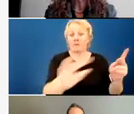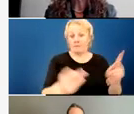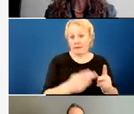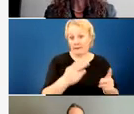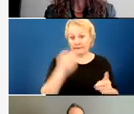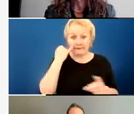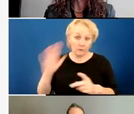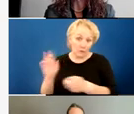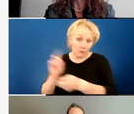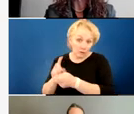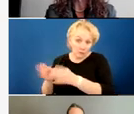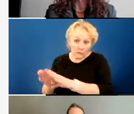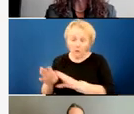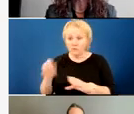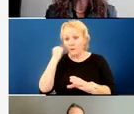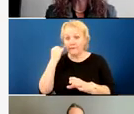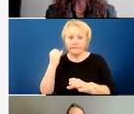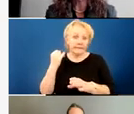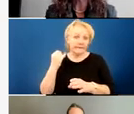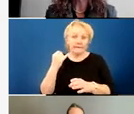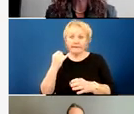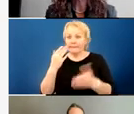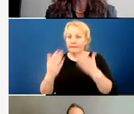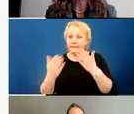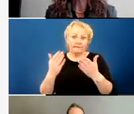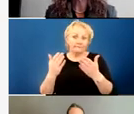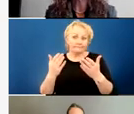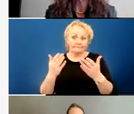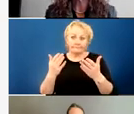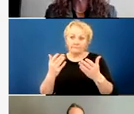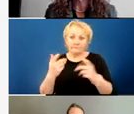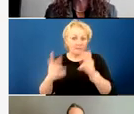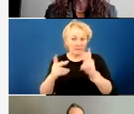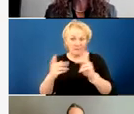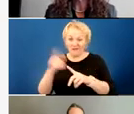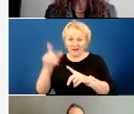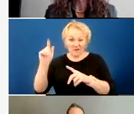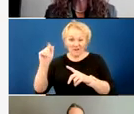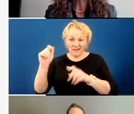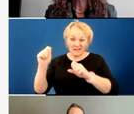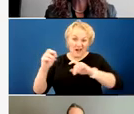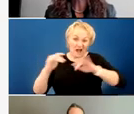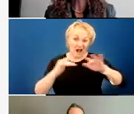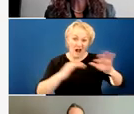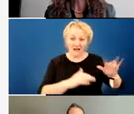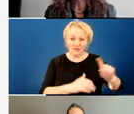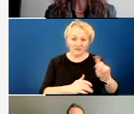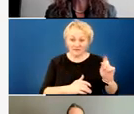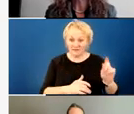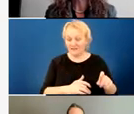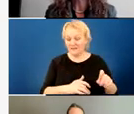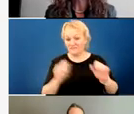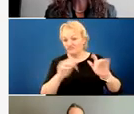doctor's not available, or if you have to go to, there's a, you know, a lot of folks from Louisiana that came to Texas,